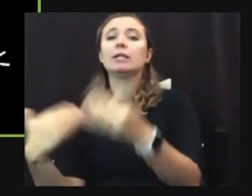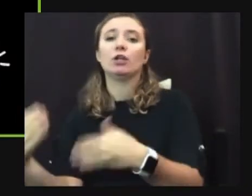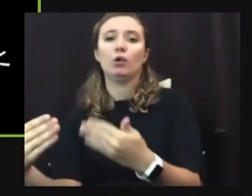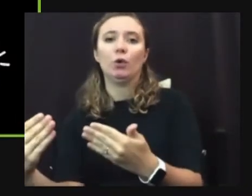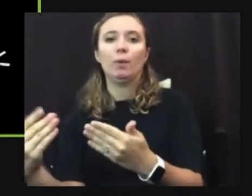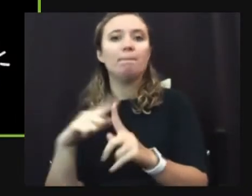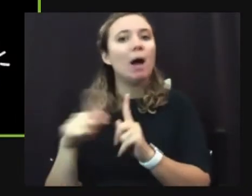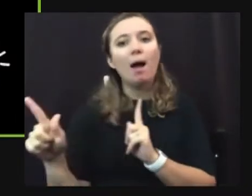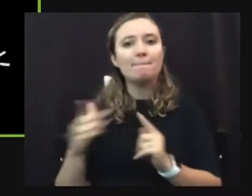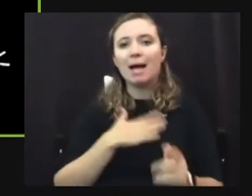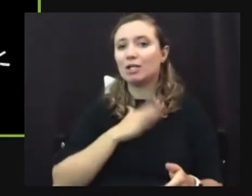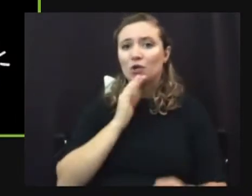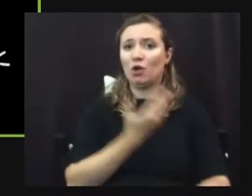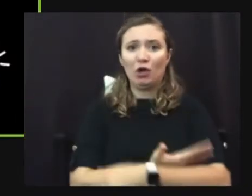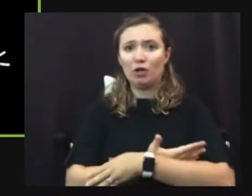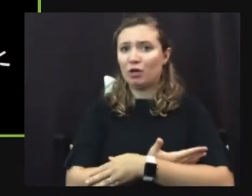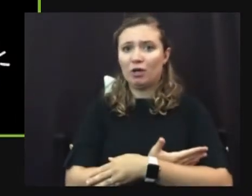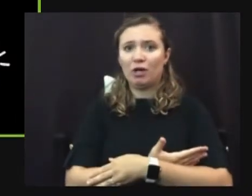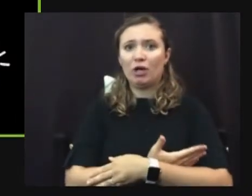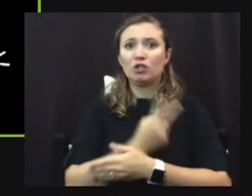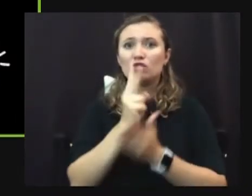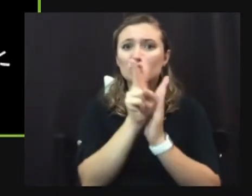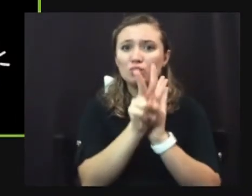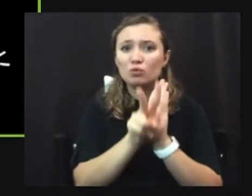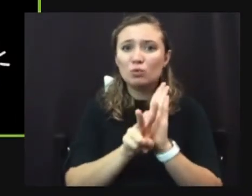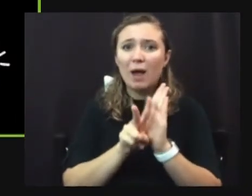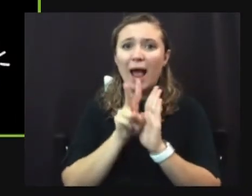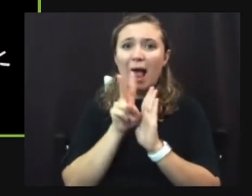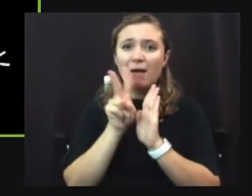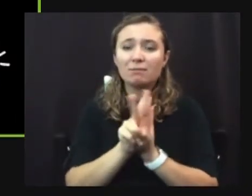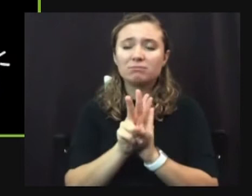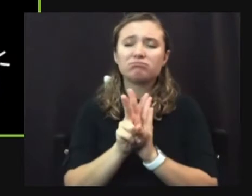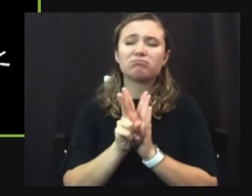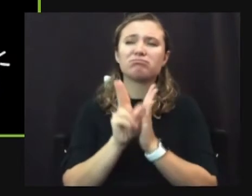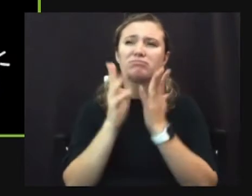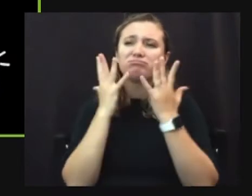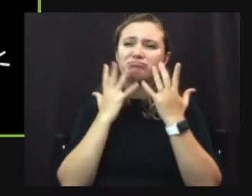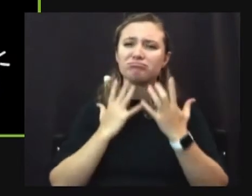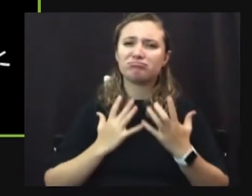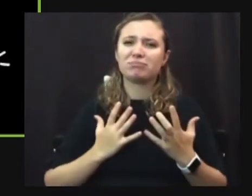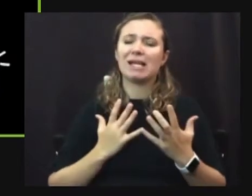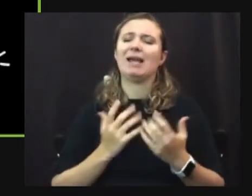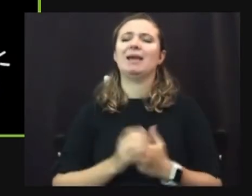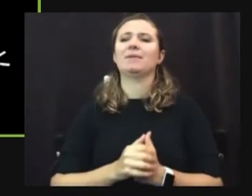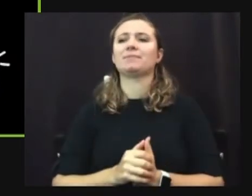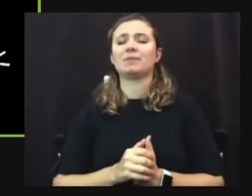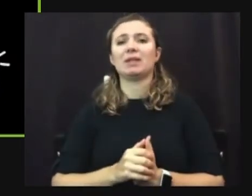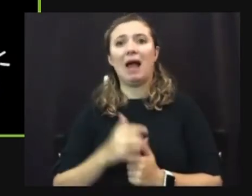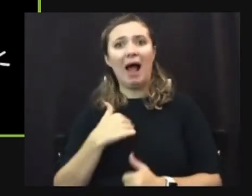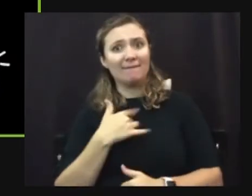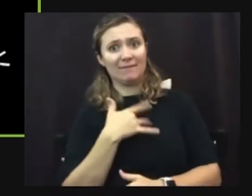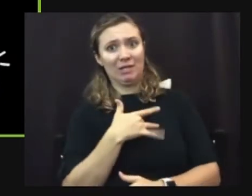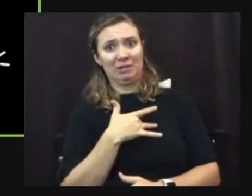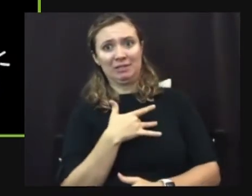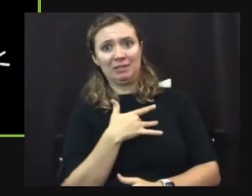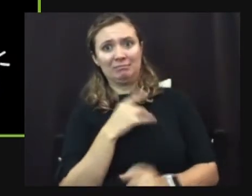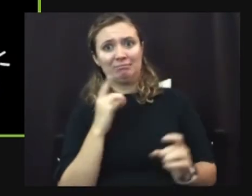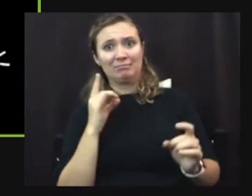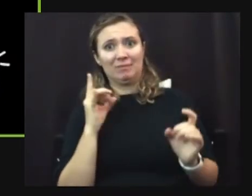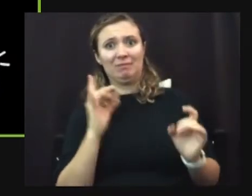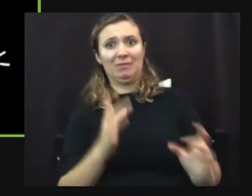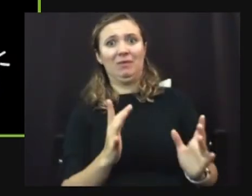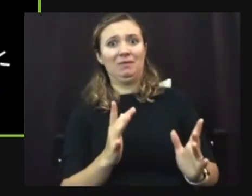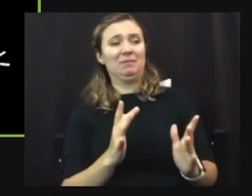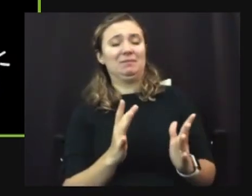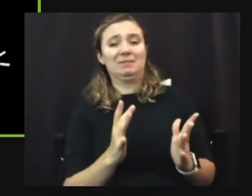like 2 hours. I felt so terrible, but that's just how deeply she